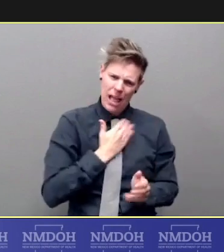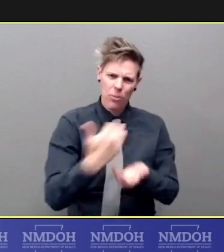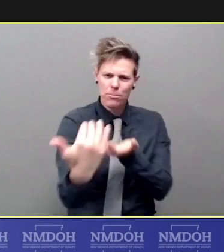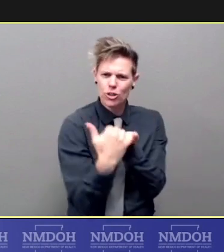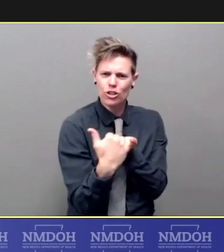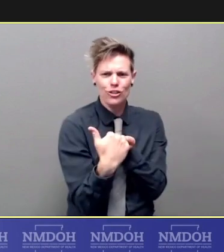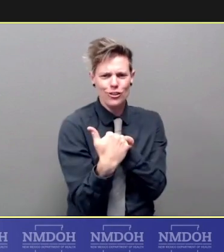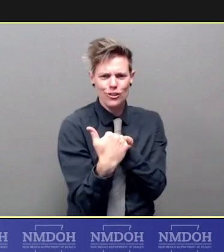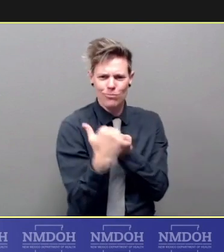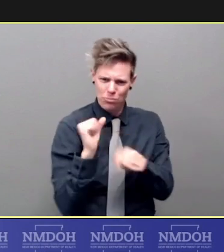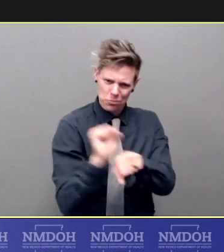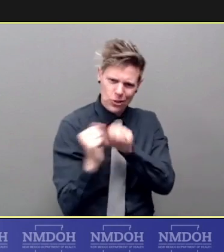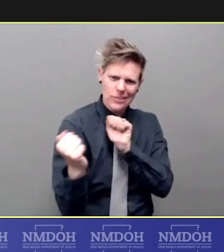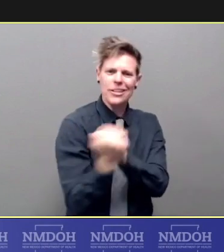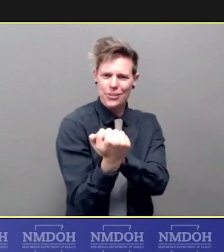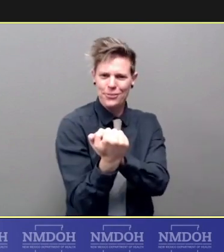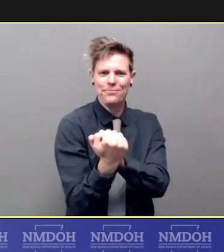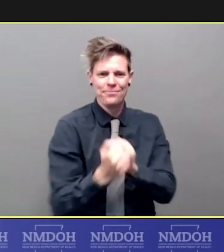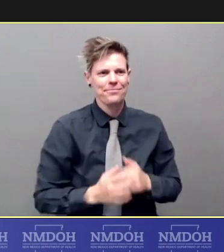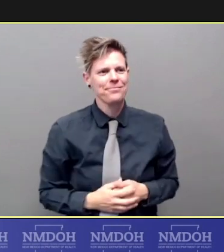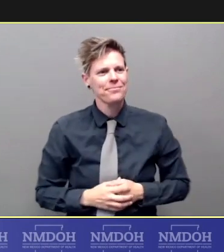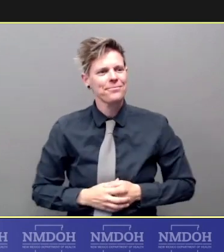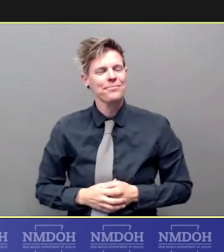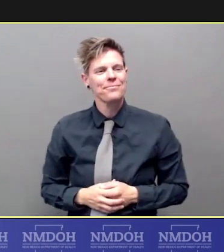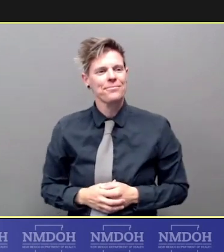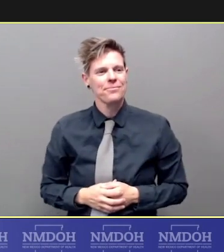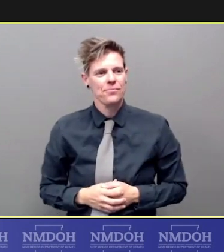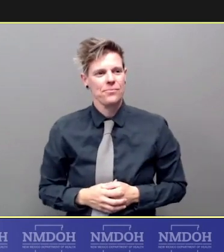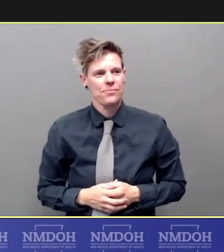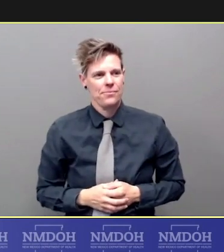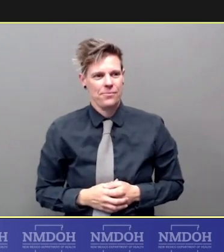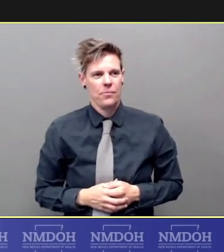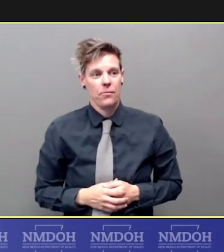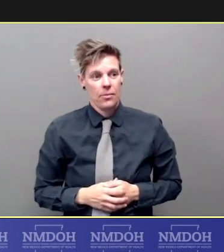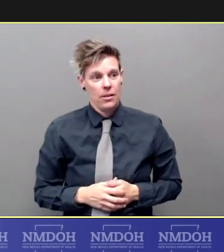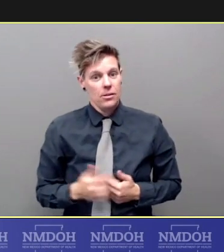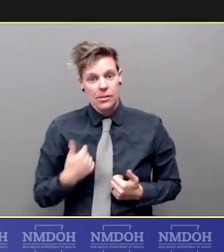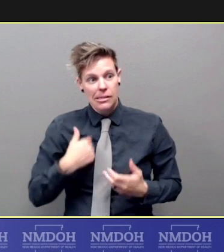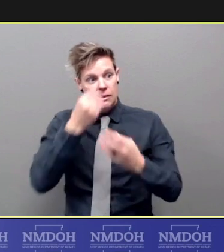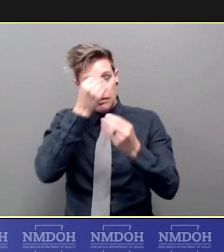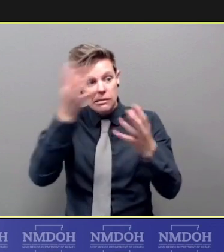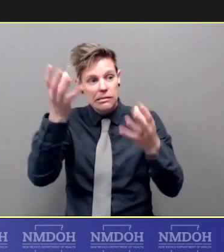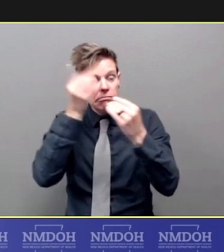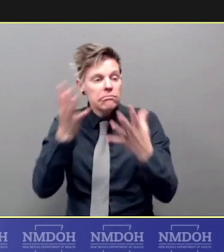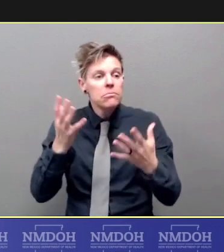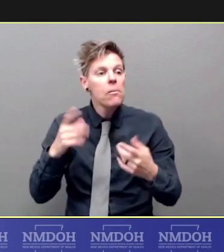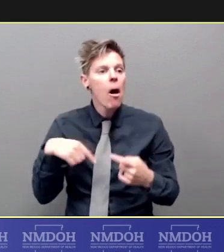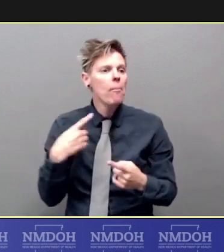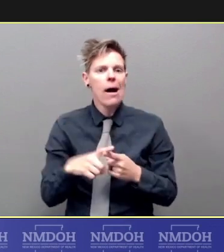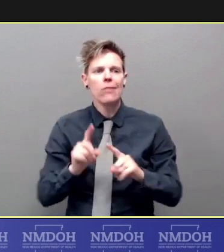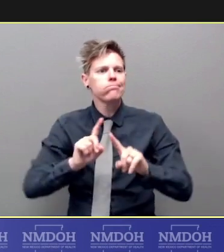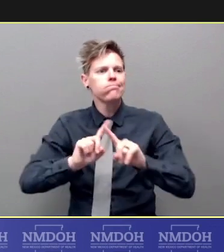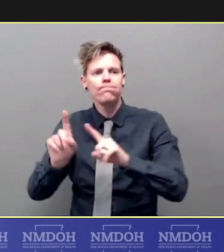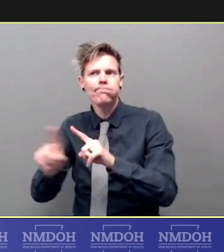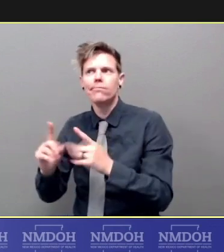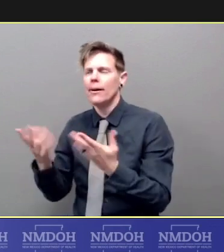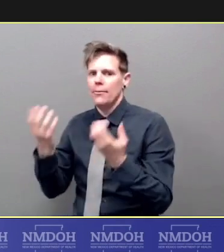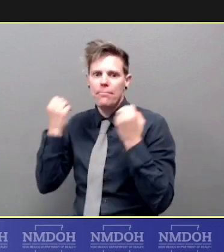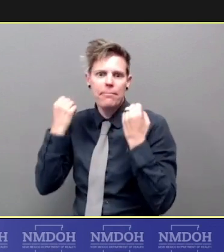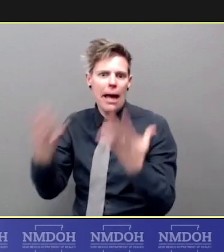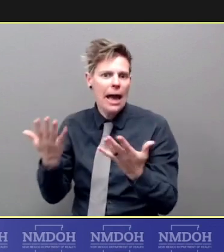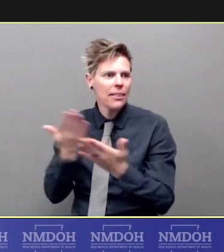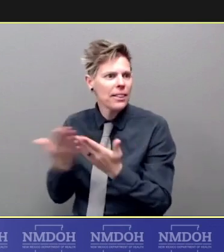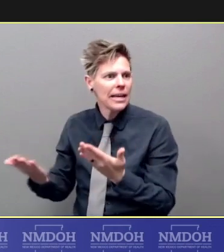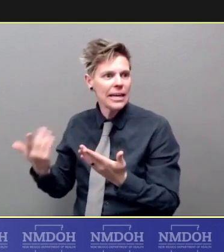about our success in communication and talking about how we wouldn't have been successful without your help,